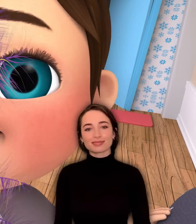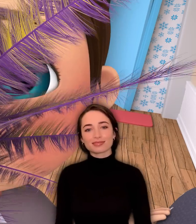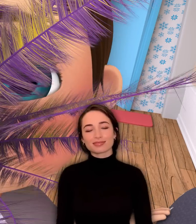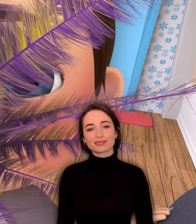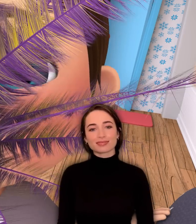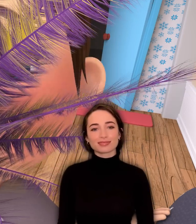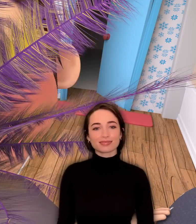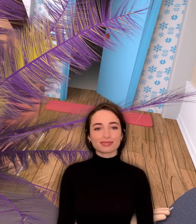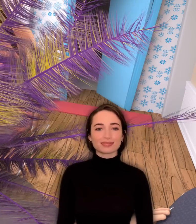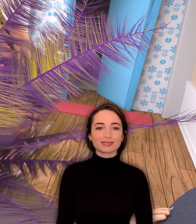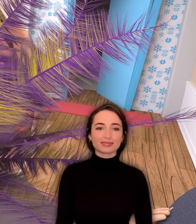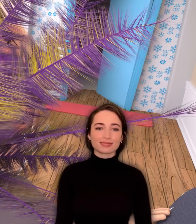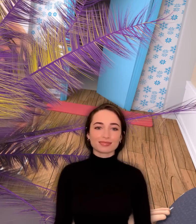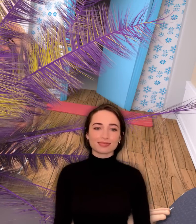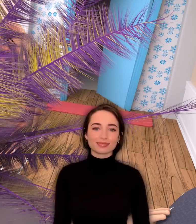do